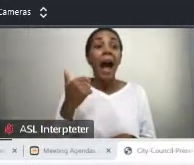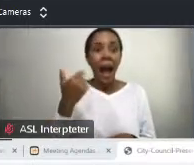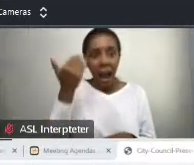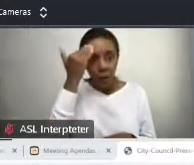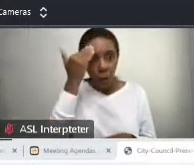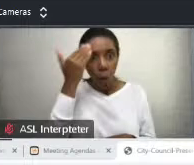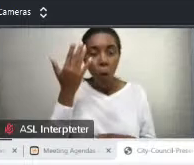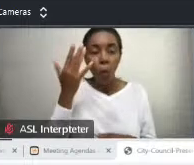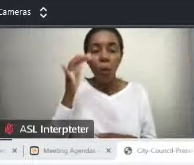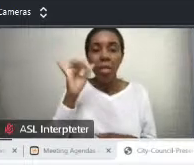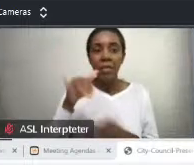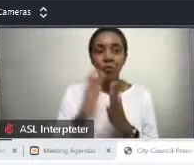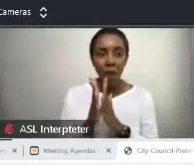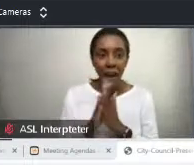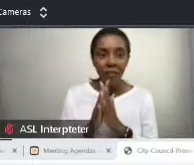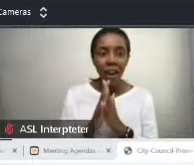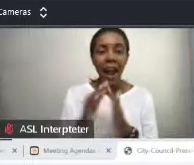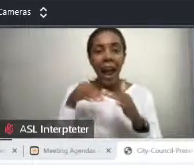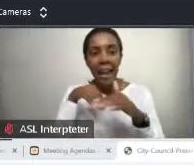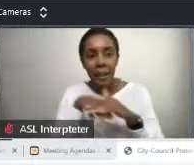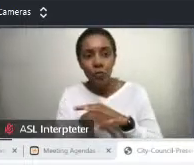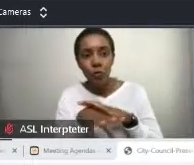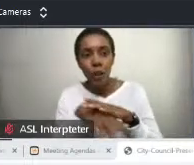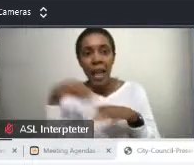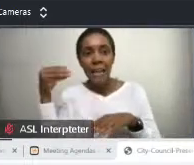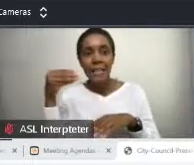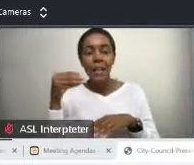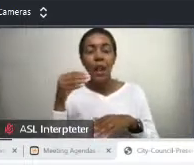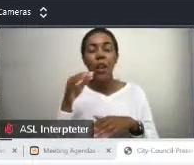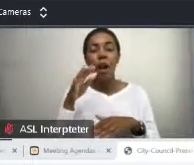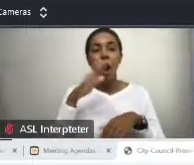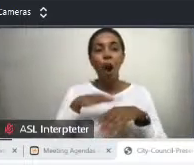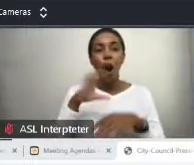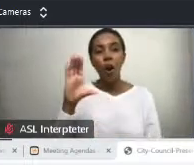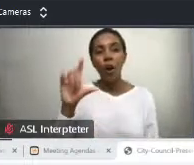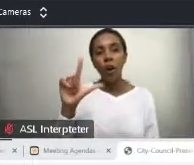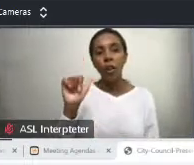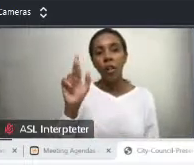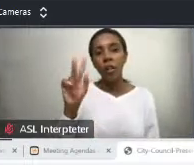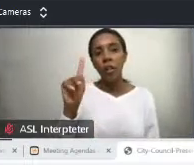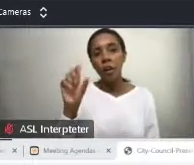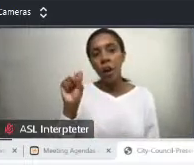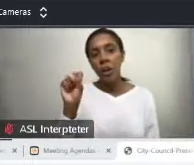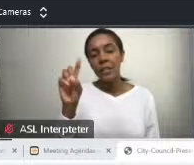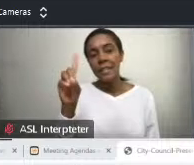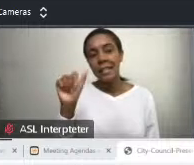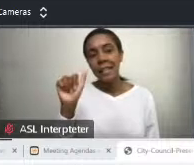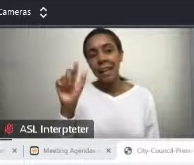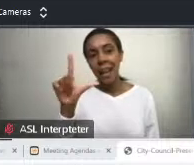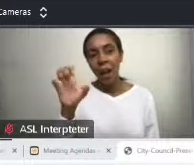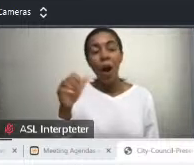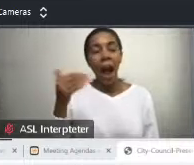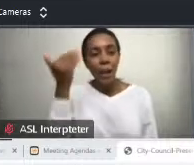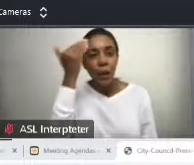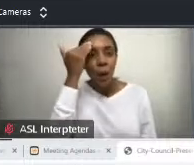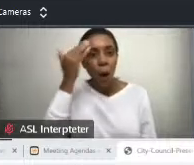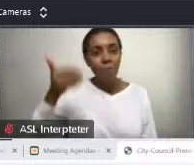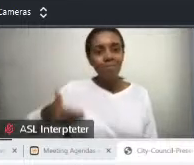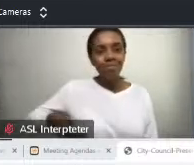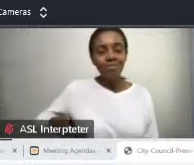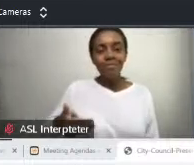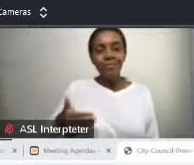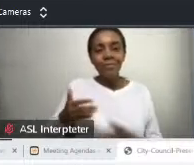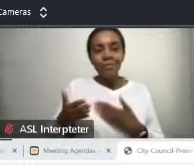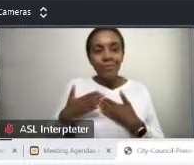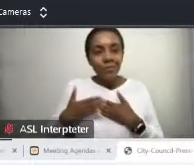School generates. I enter and exit to my house off of Barksdale. I know intimately what this area is,